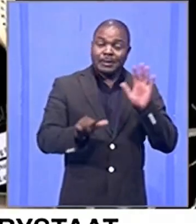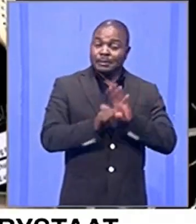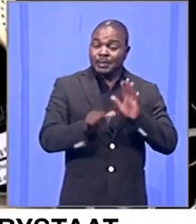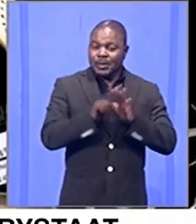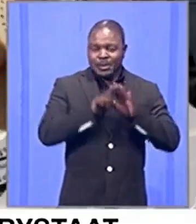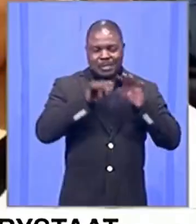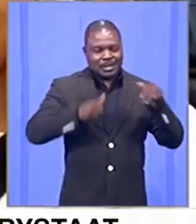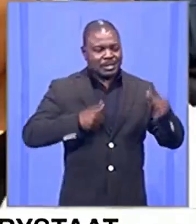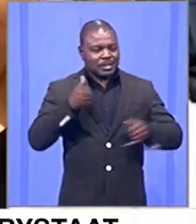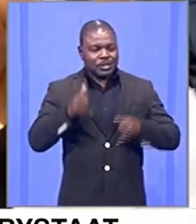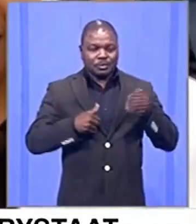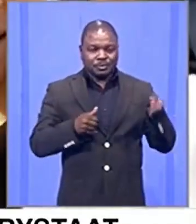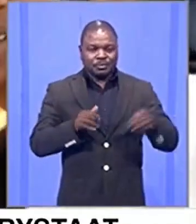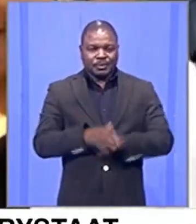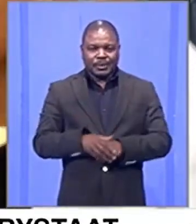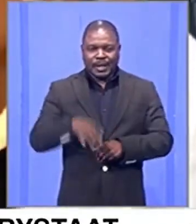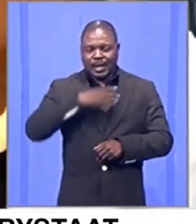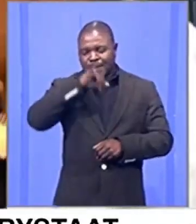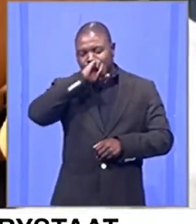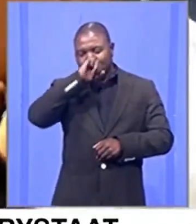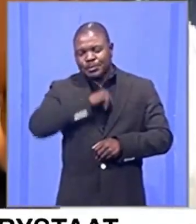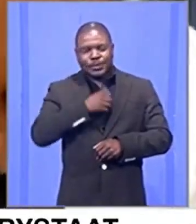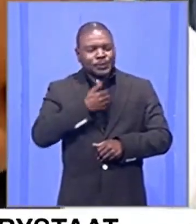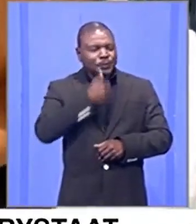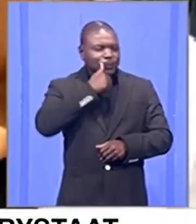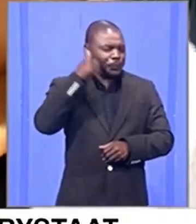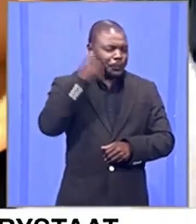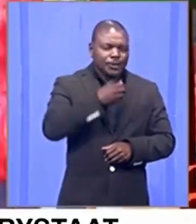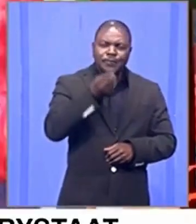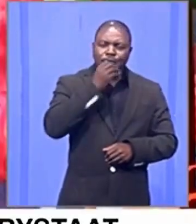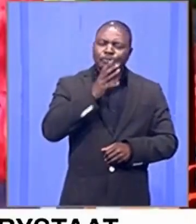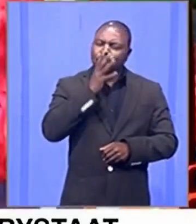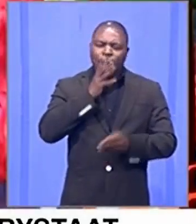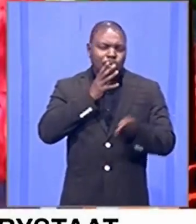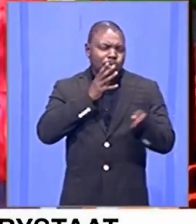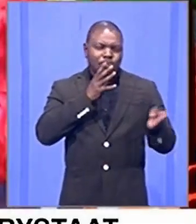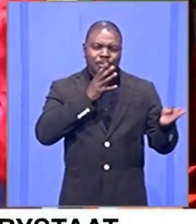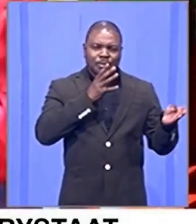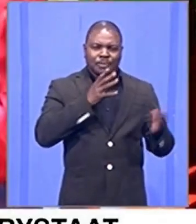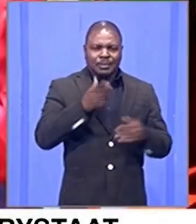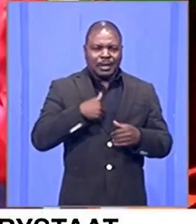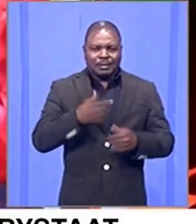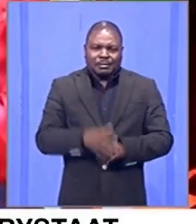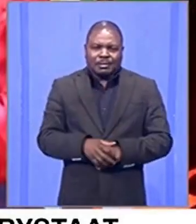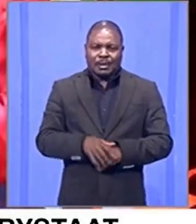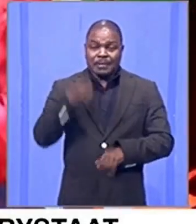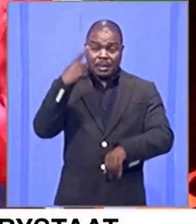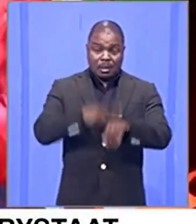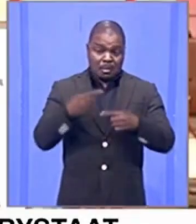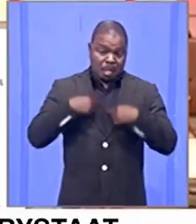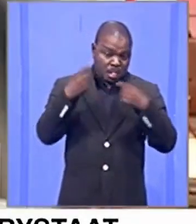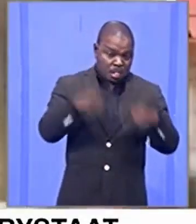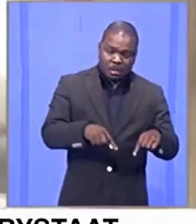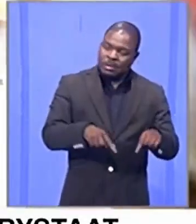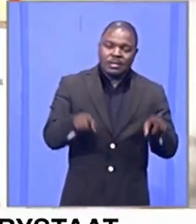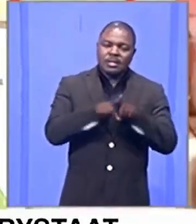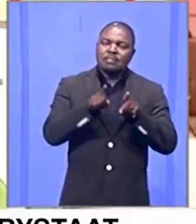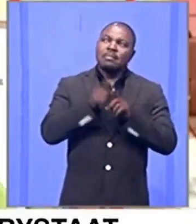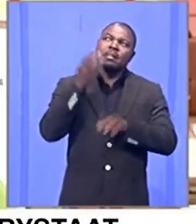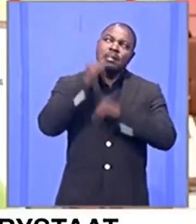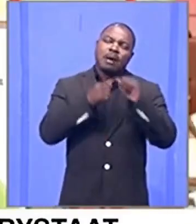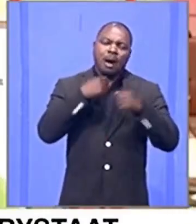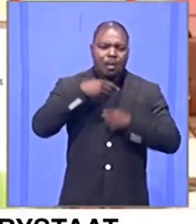o mona. Ke natefela ho mnate dijo dingata umnat like no as kgetlo la pele ke tla ne ke tlile le mo se